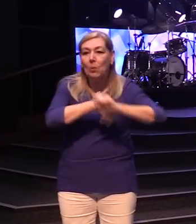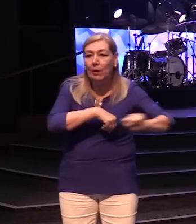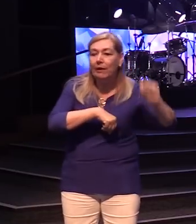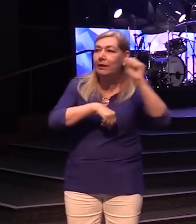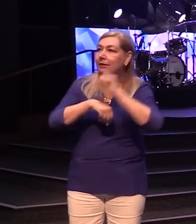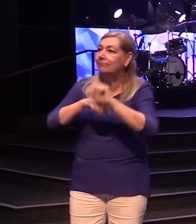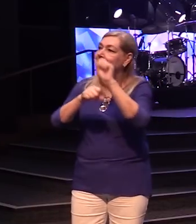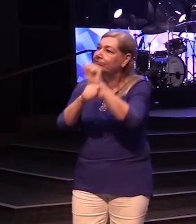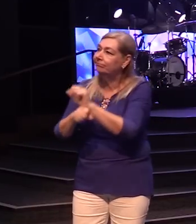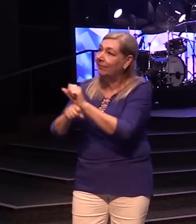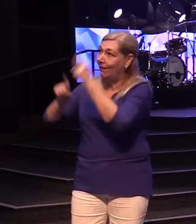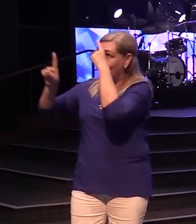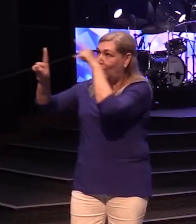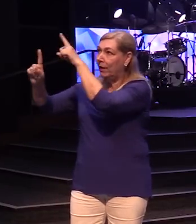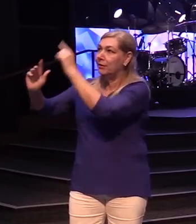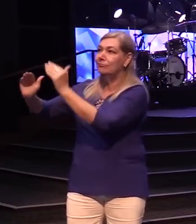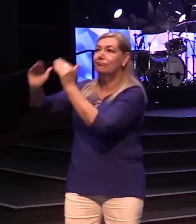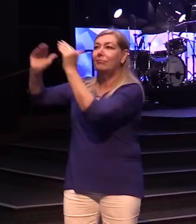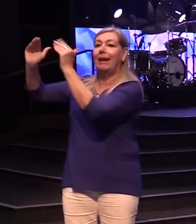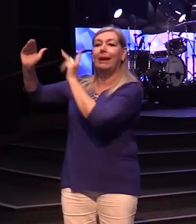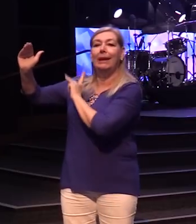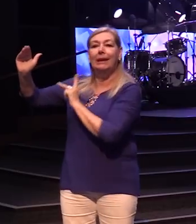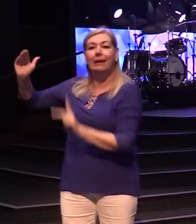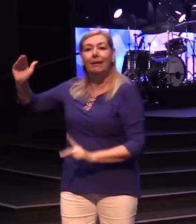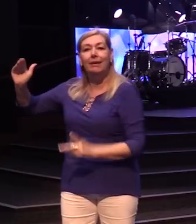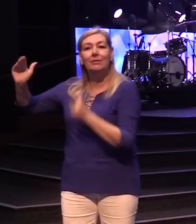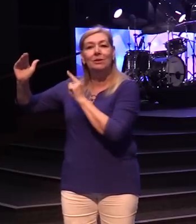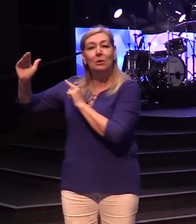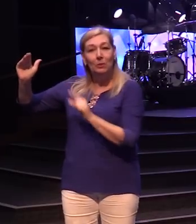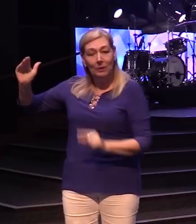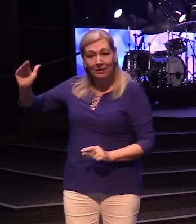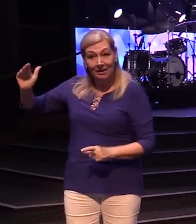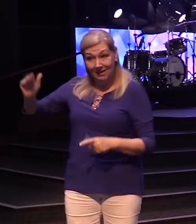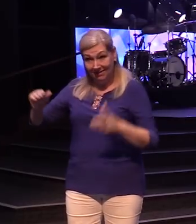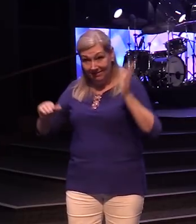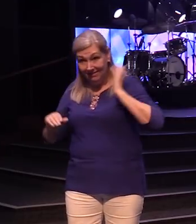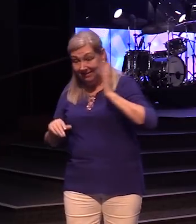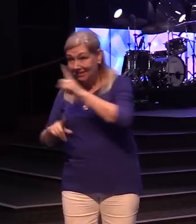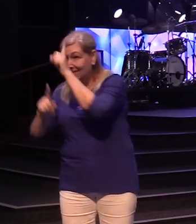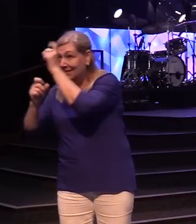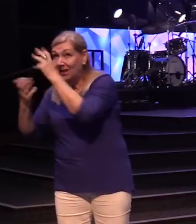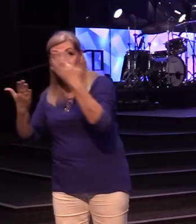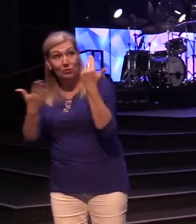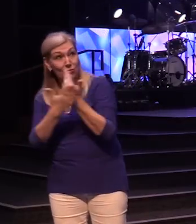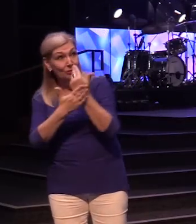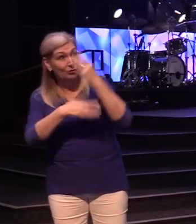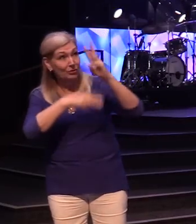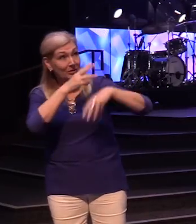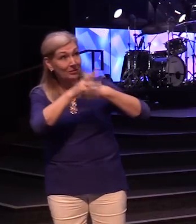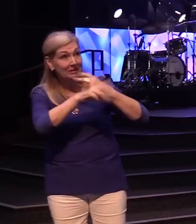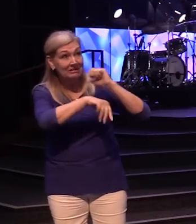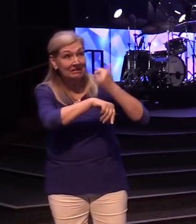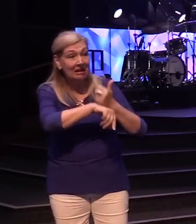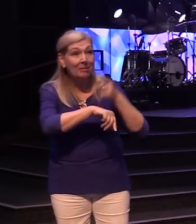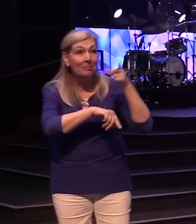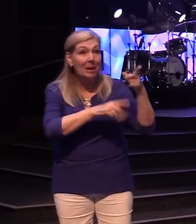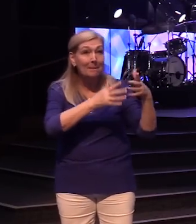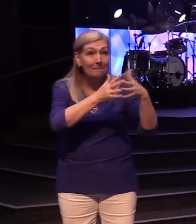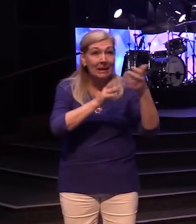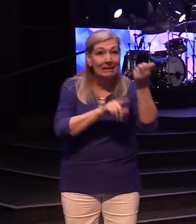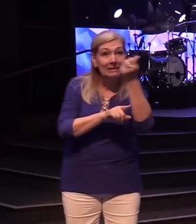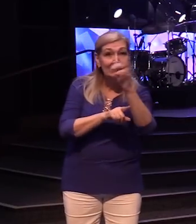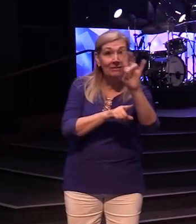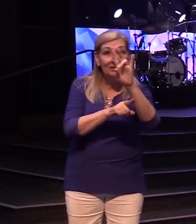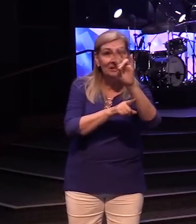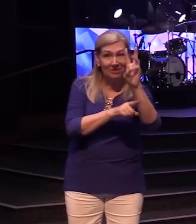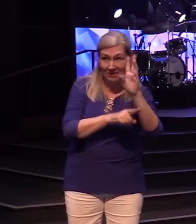property. They said, this is not what America's going to be like, they said in 1776. America's going to